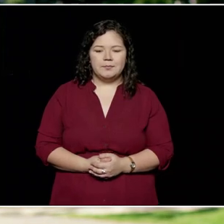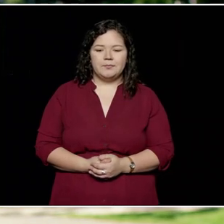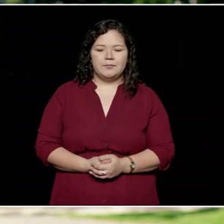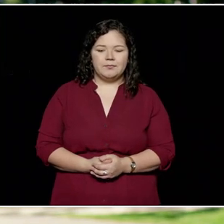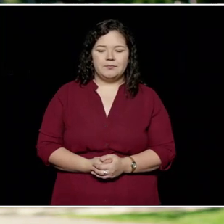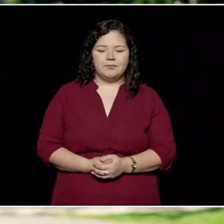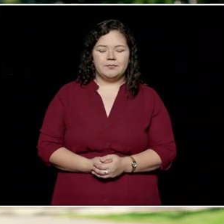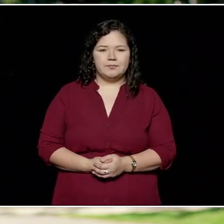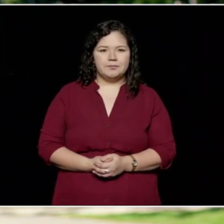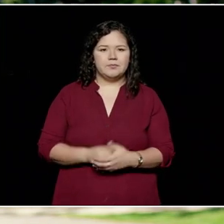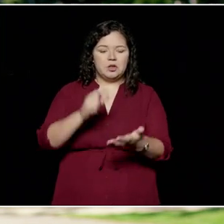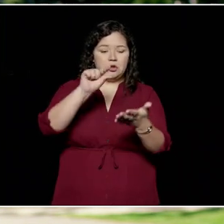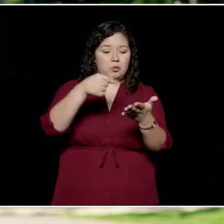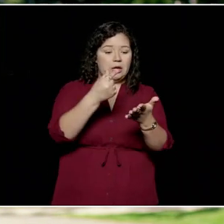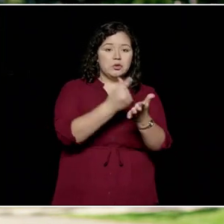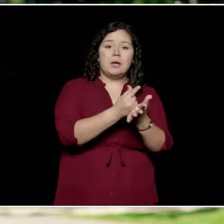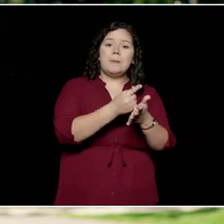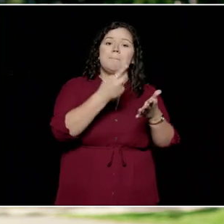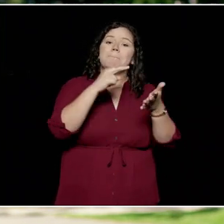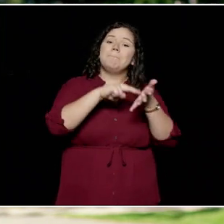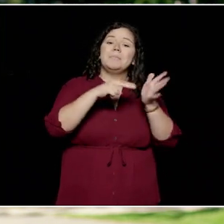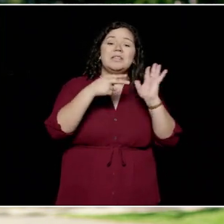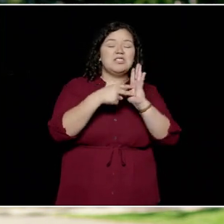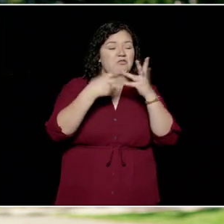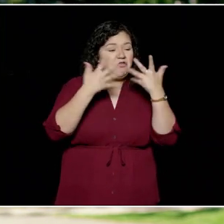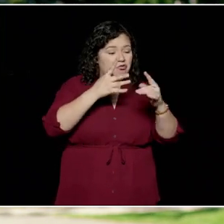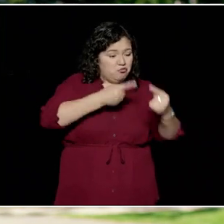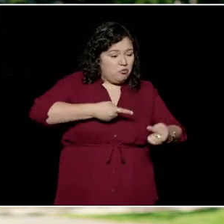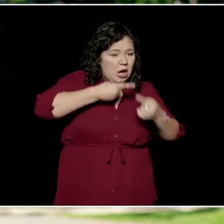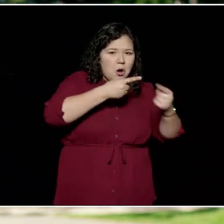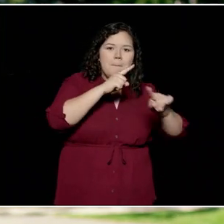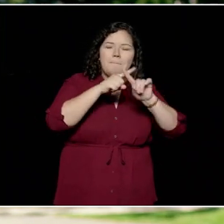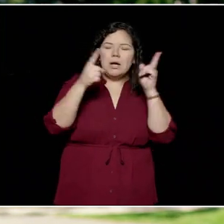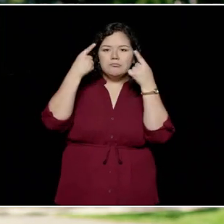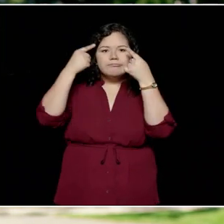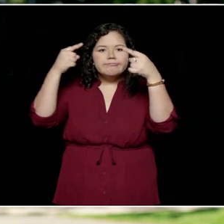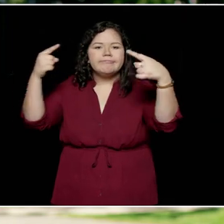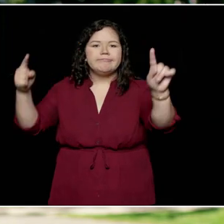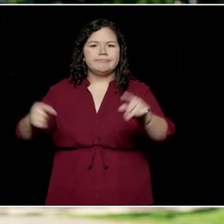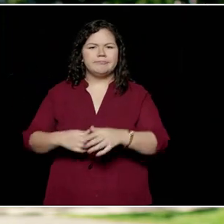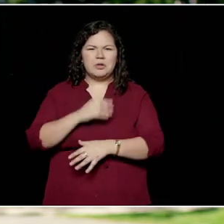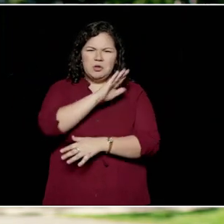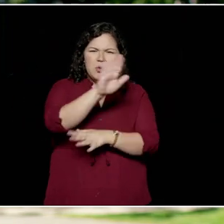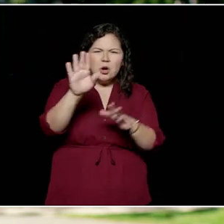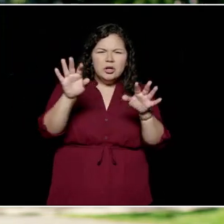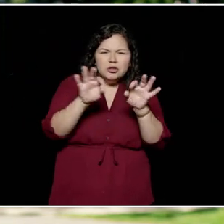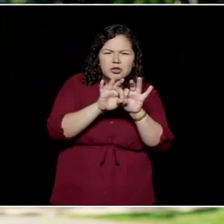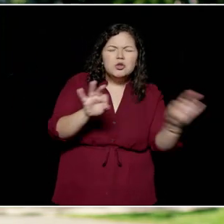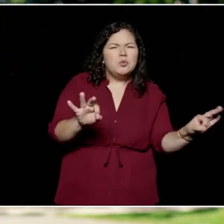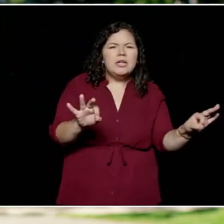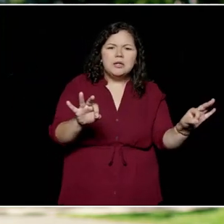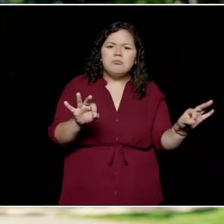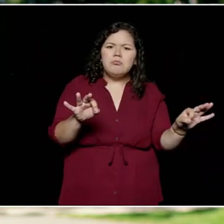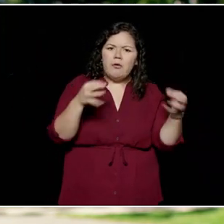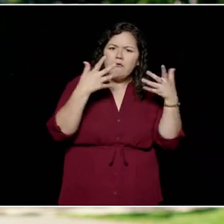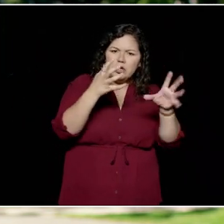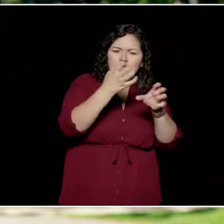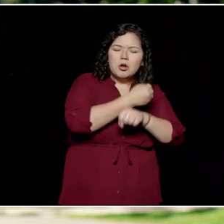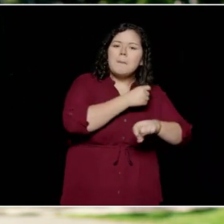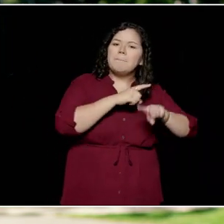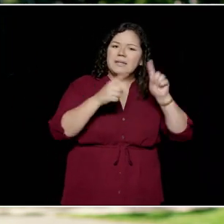Becoming a graduate is to embrace the rose with the thorns still on it, to understand that your precious